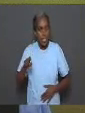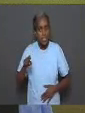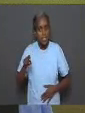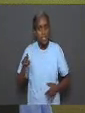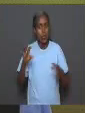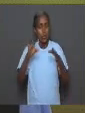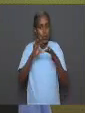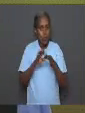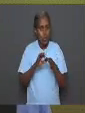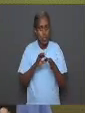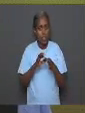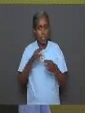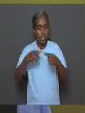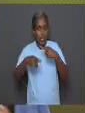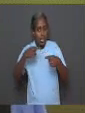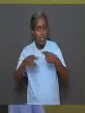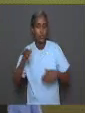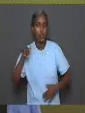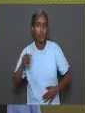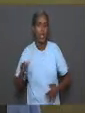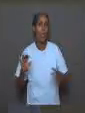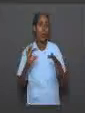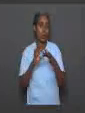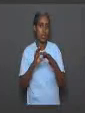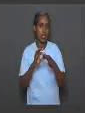x-coordinate relative to the y-coordinate.